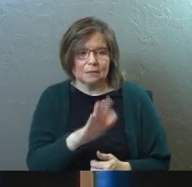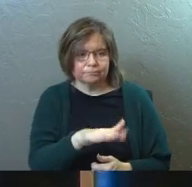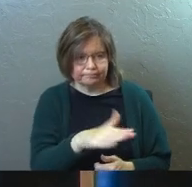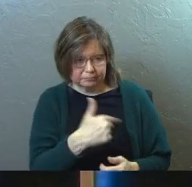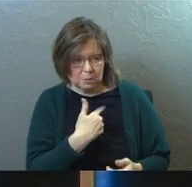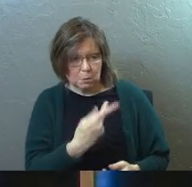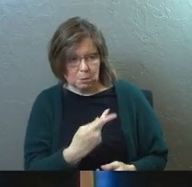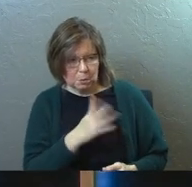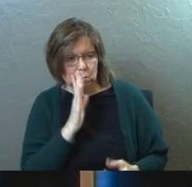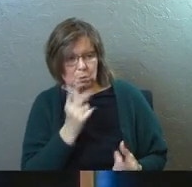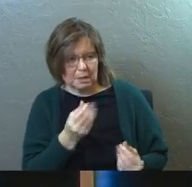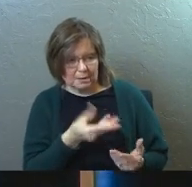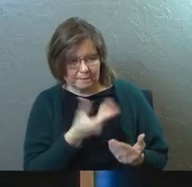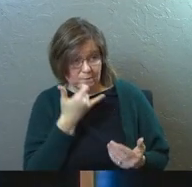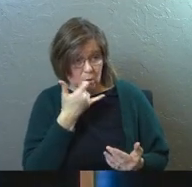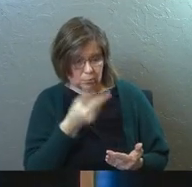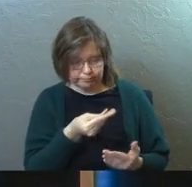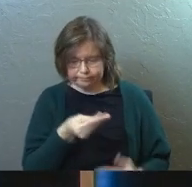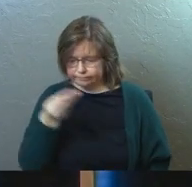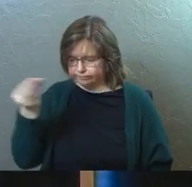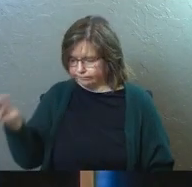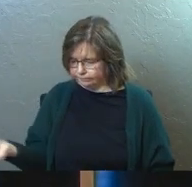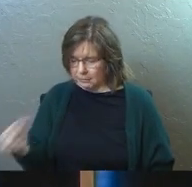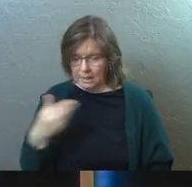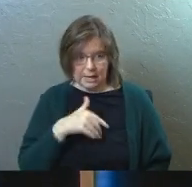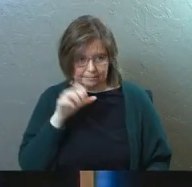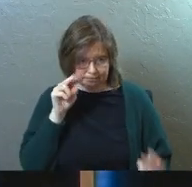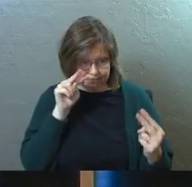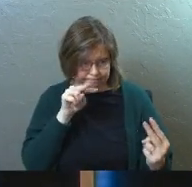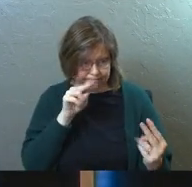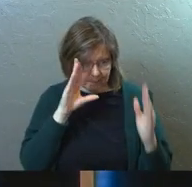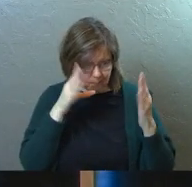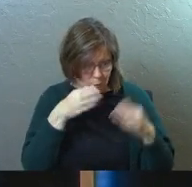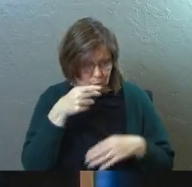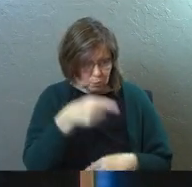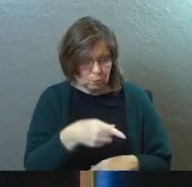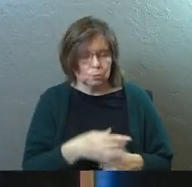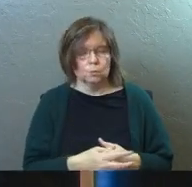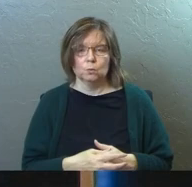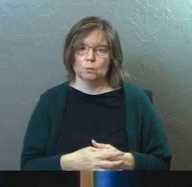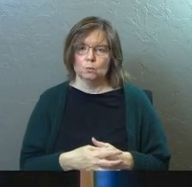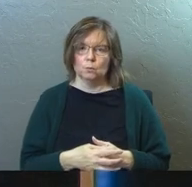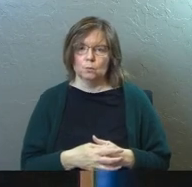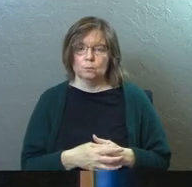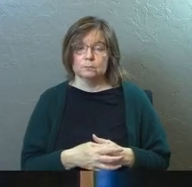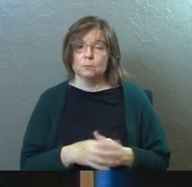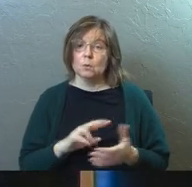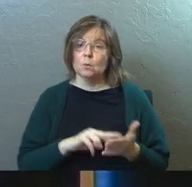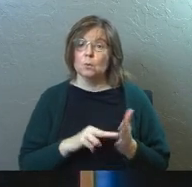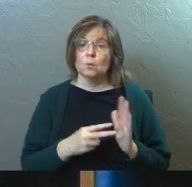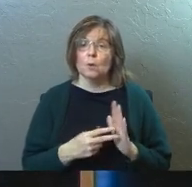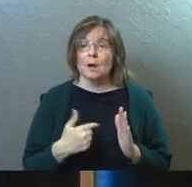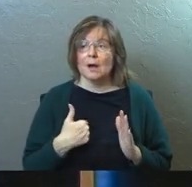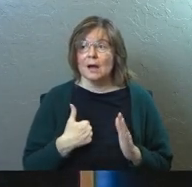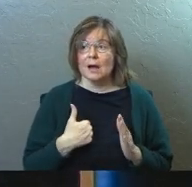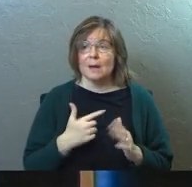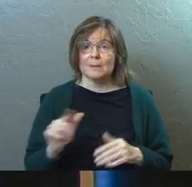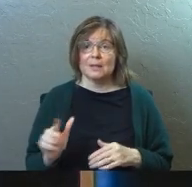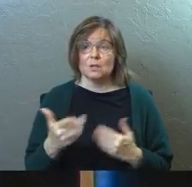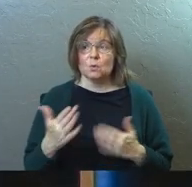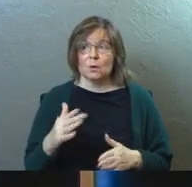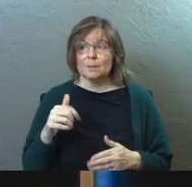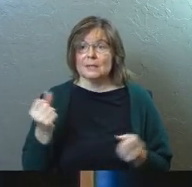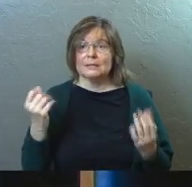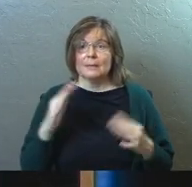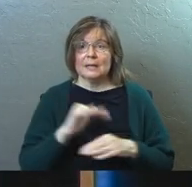child. Like, this is what we're going to do, but I'm going to be present for you. Which means I'm just in the living